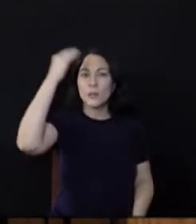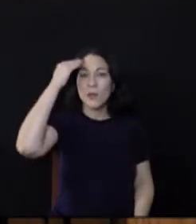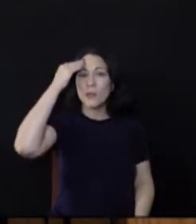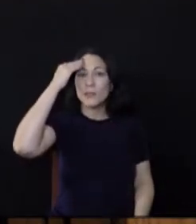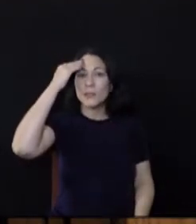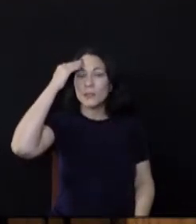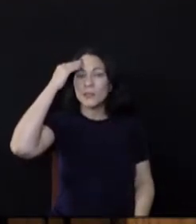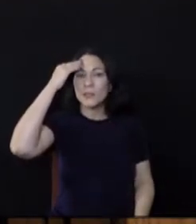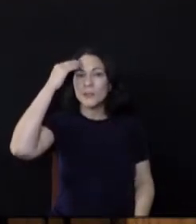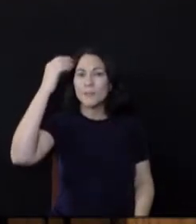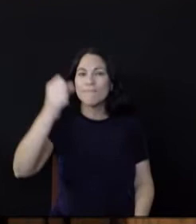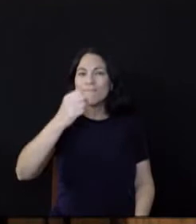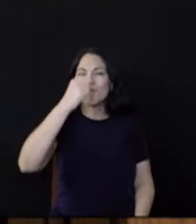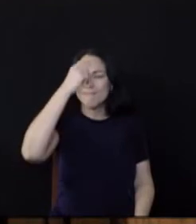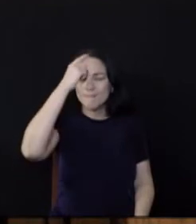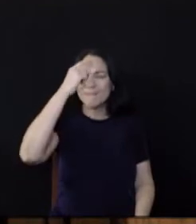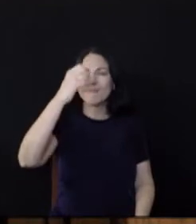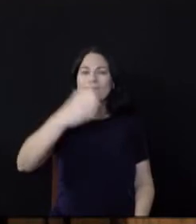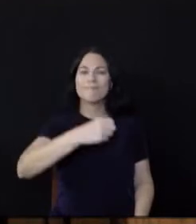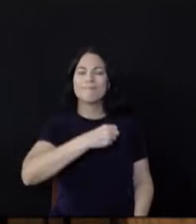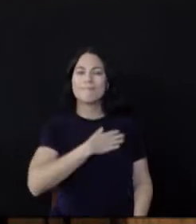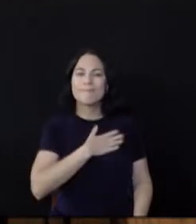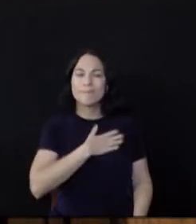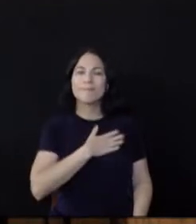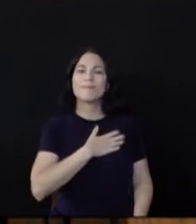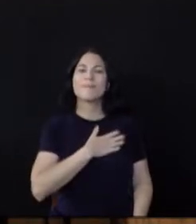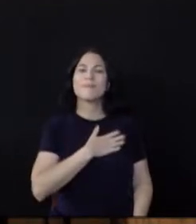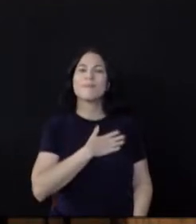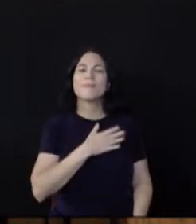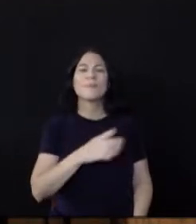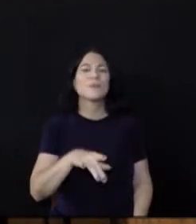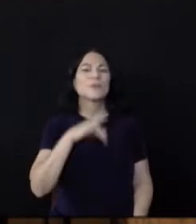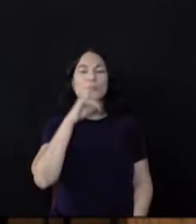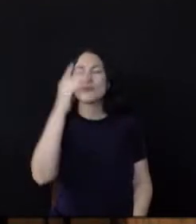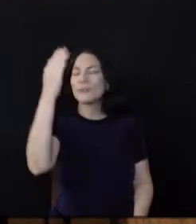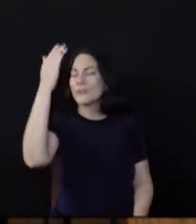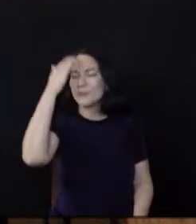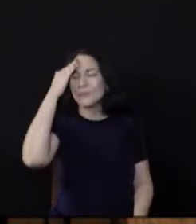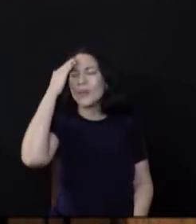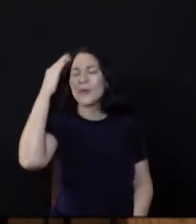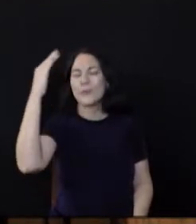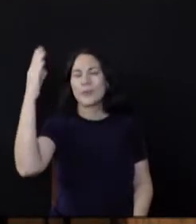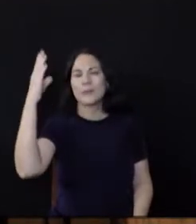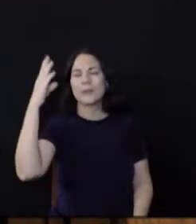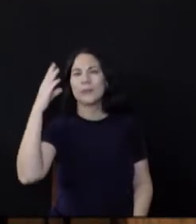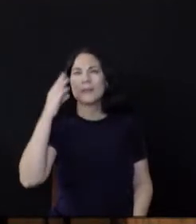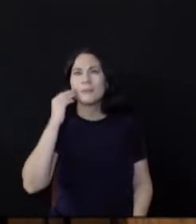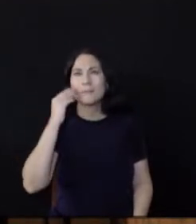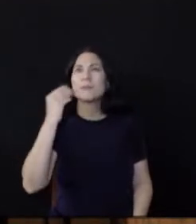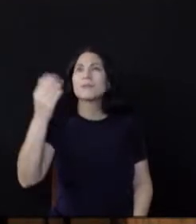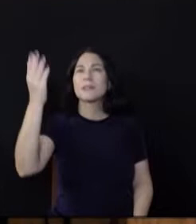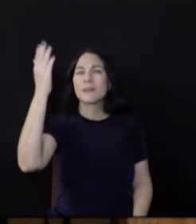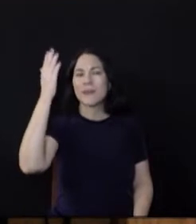becomes knowledge in the most intimate of ways, truly knowing him.